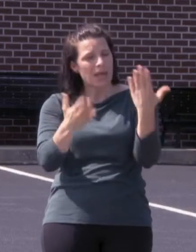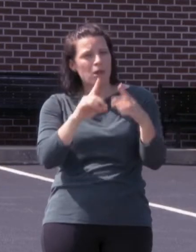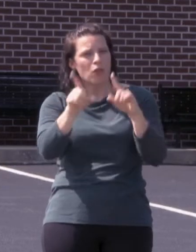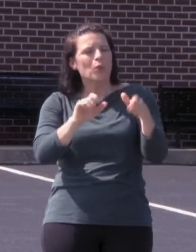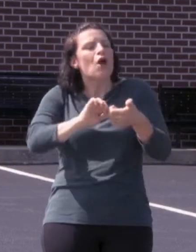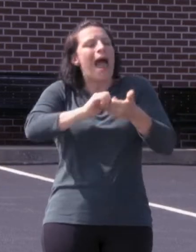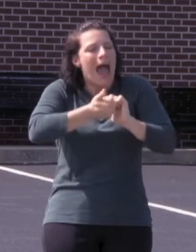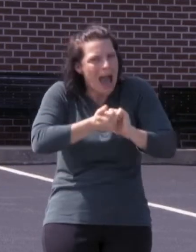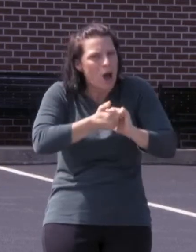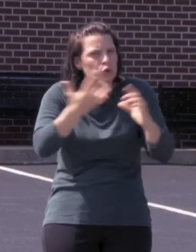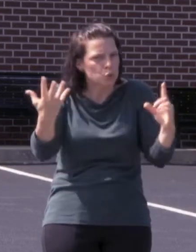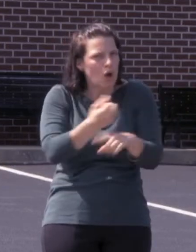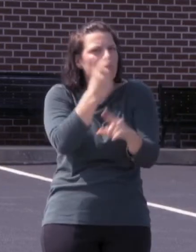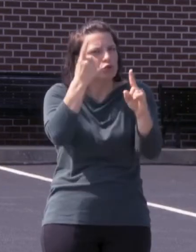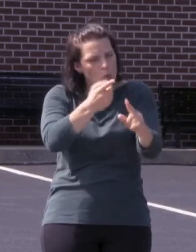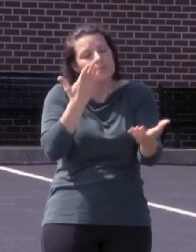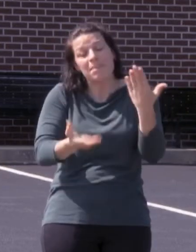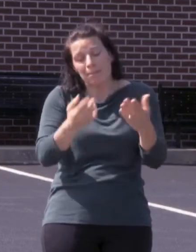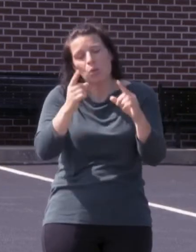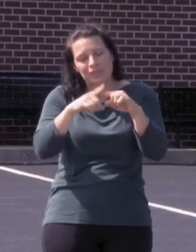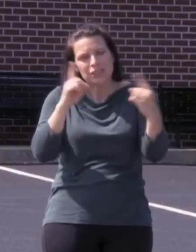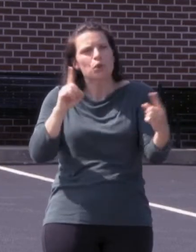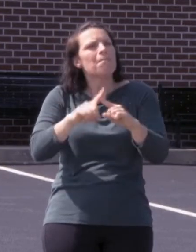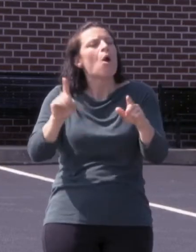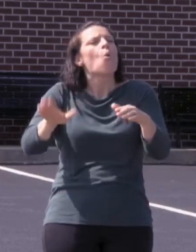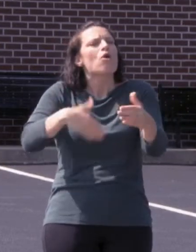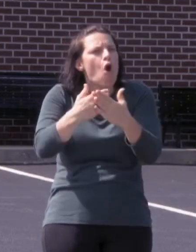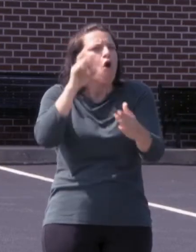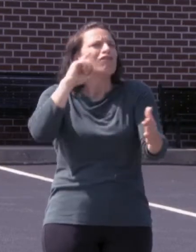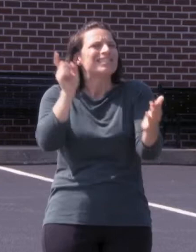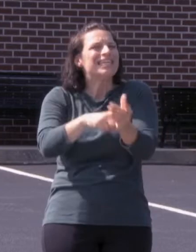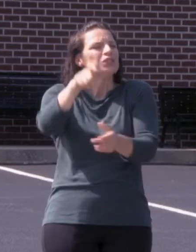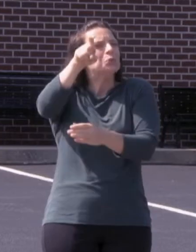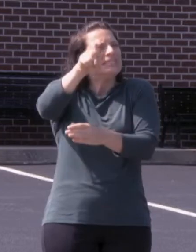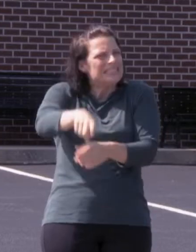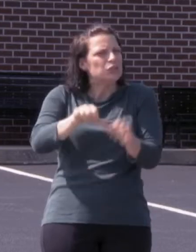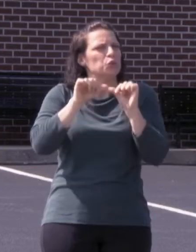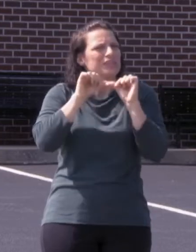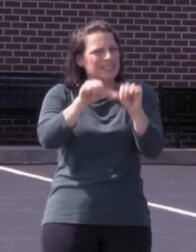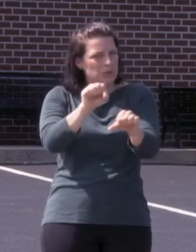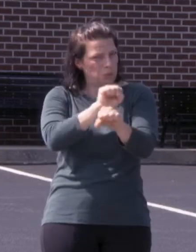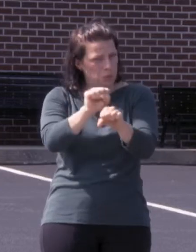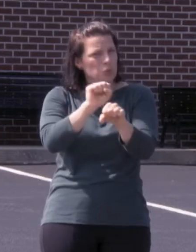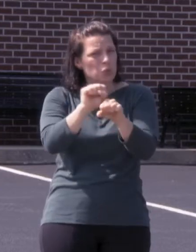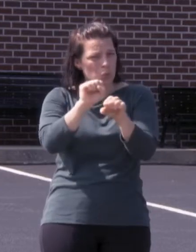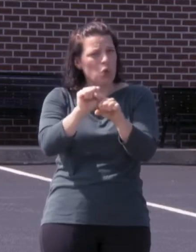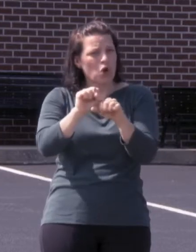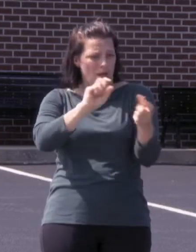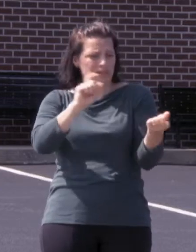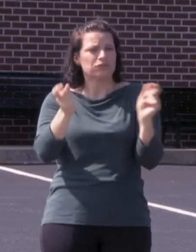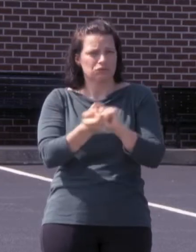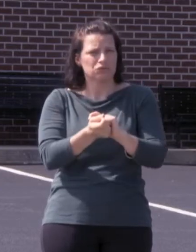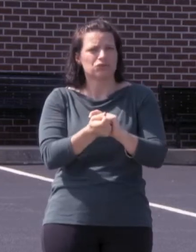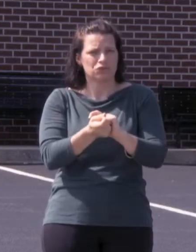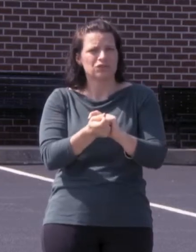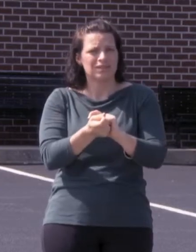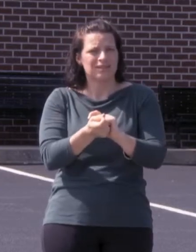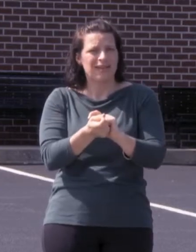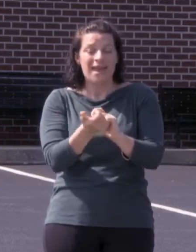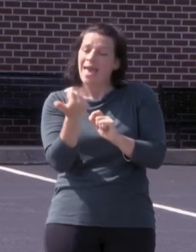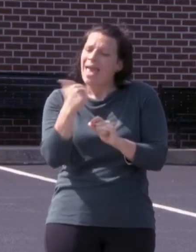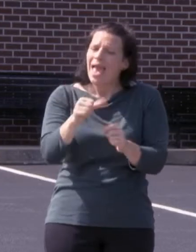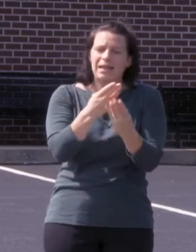to accomplish these goals, but I think we all recognize the need to continue to work on these changes, and that